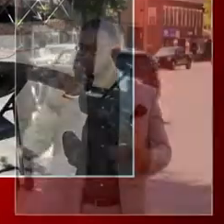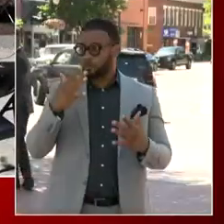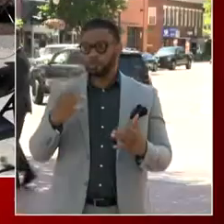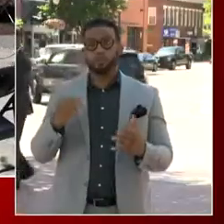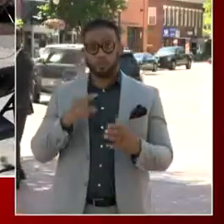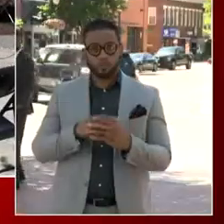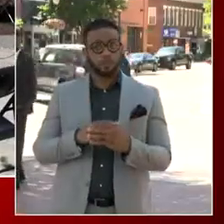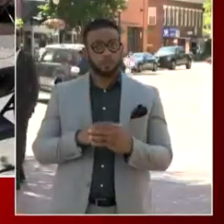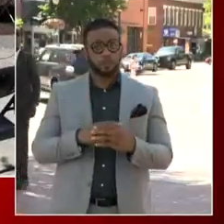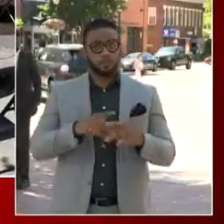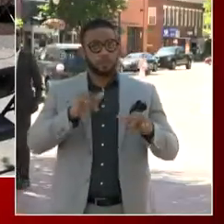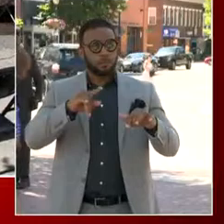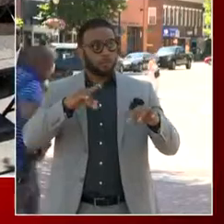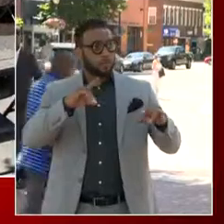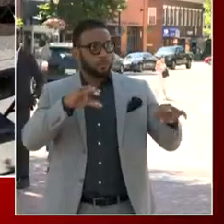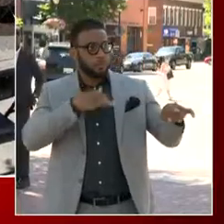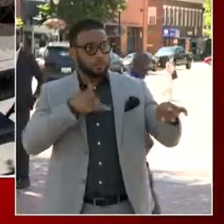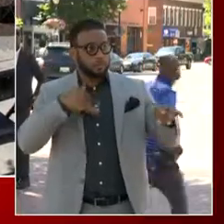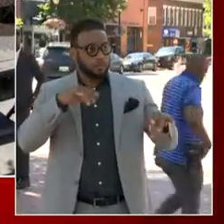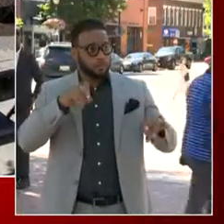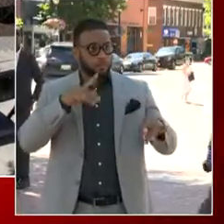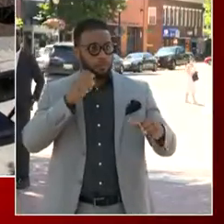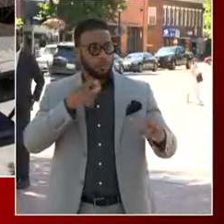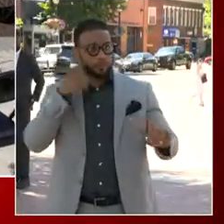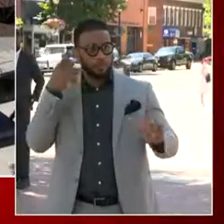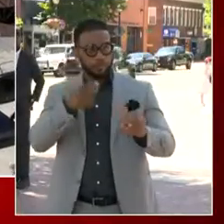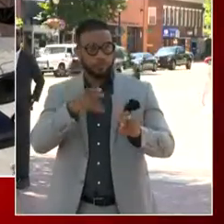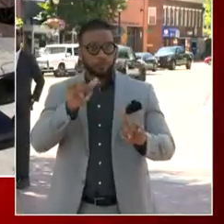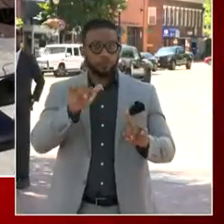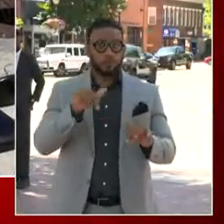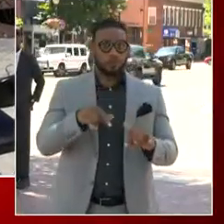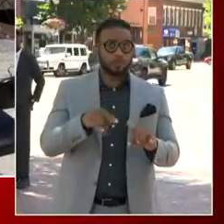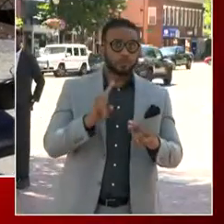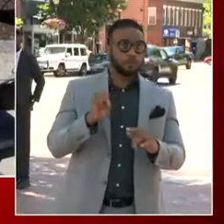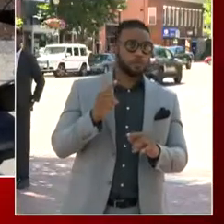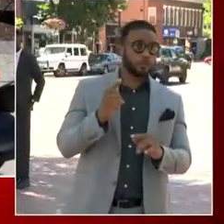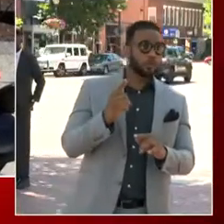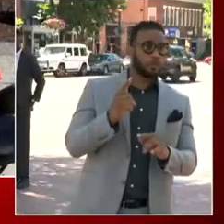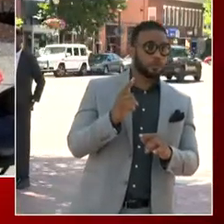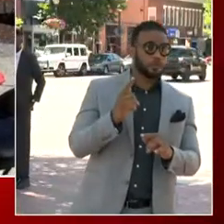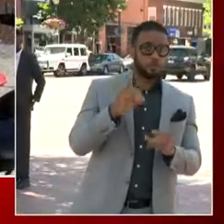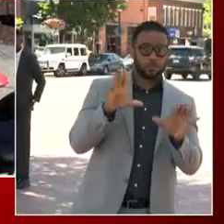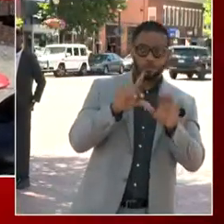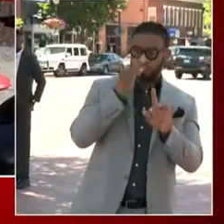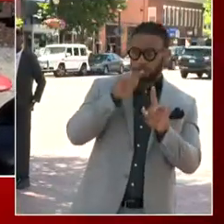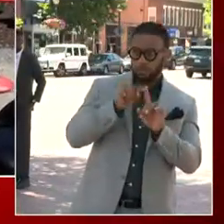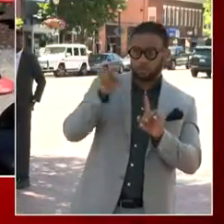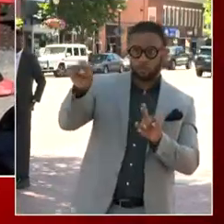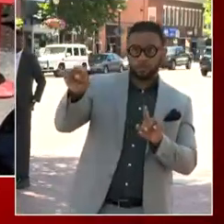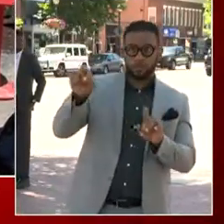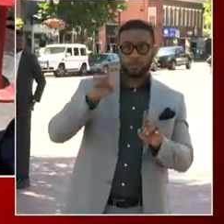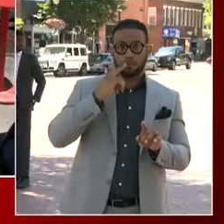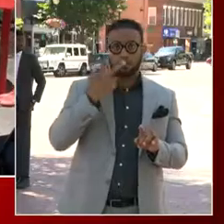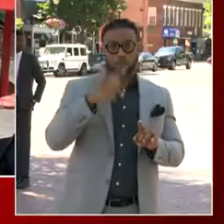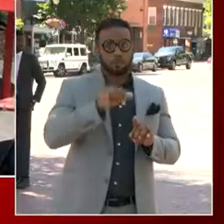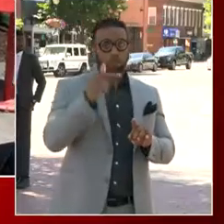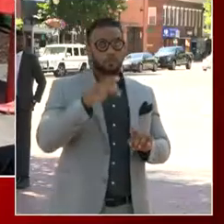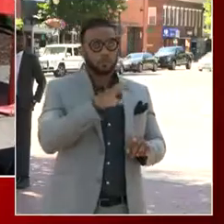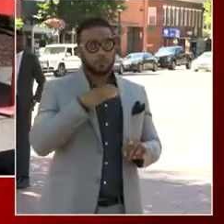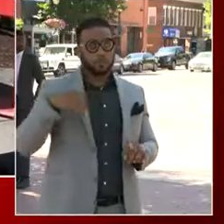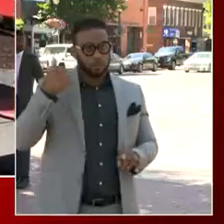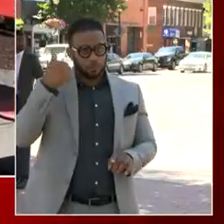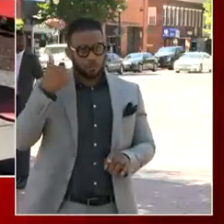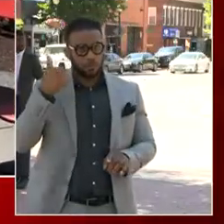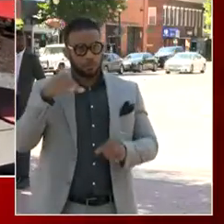my single-member district. And I'd like to point out that only a block away are 3 other